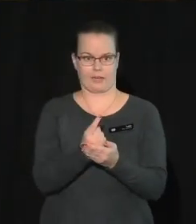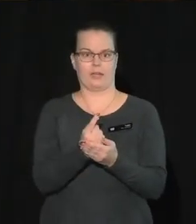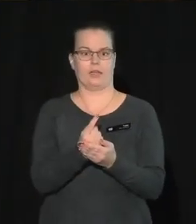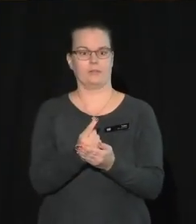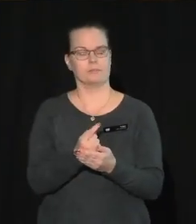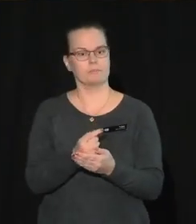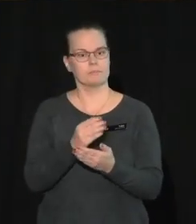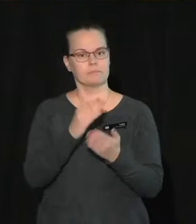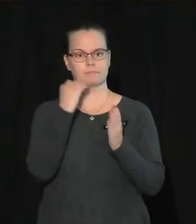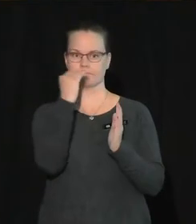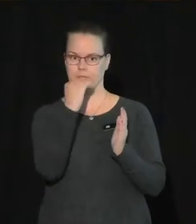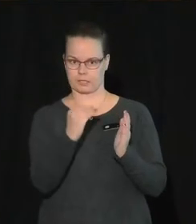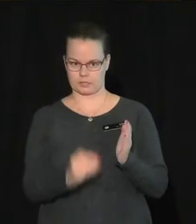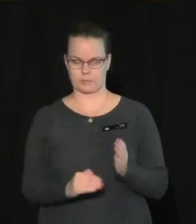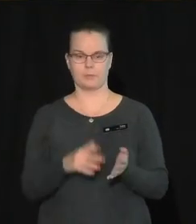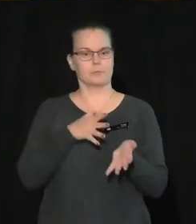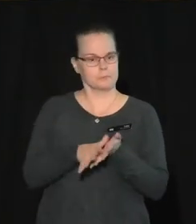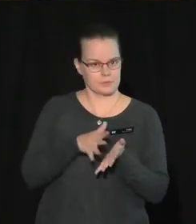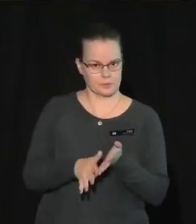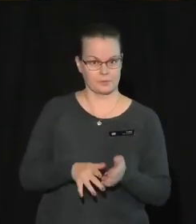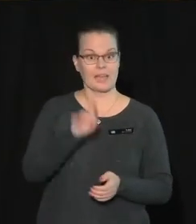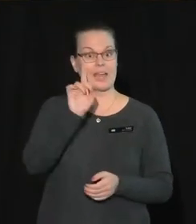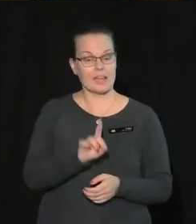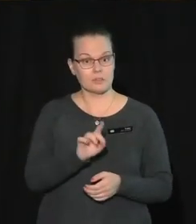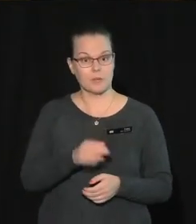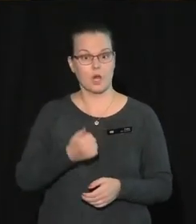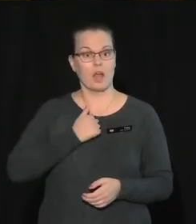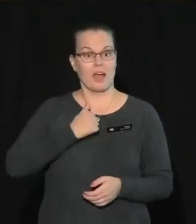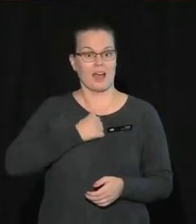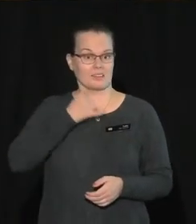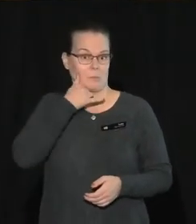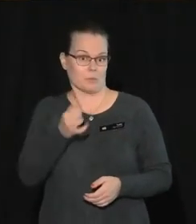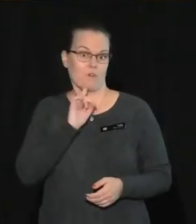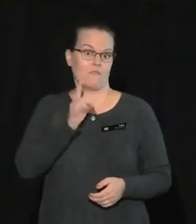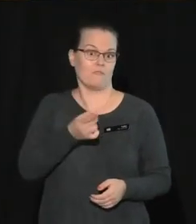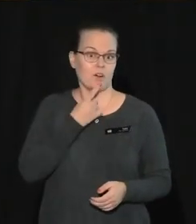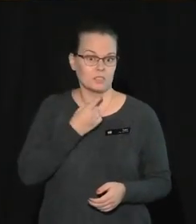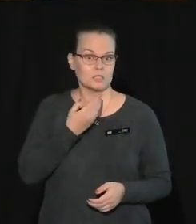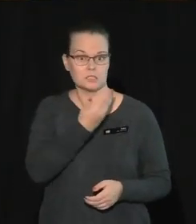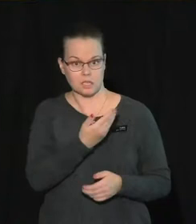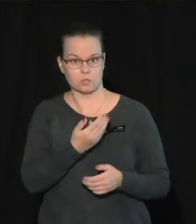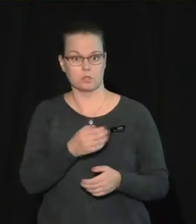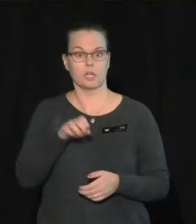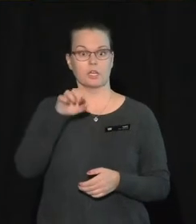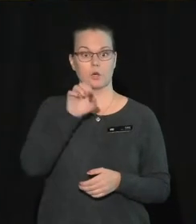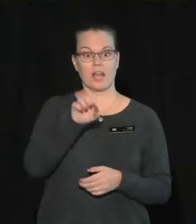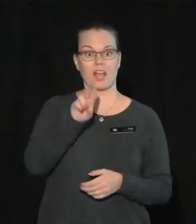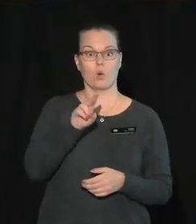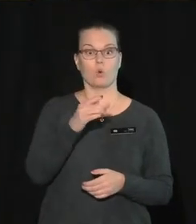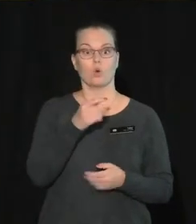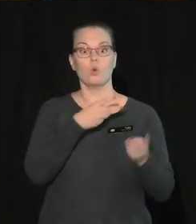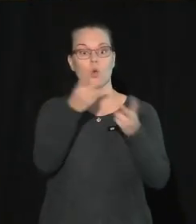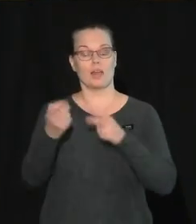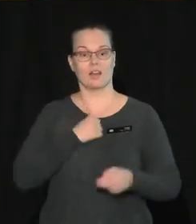let me explain. The first one is the answering of emergency communications to the European number